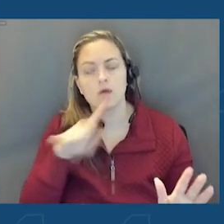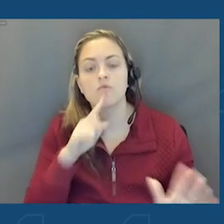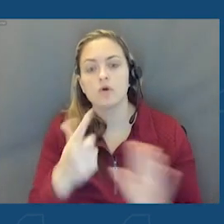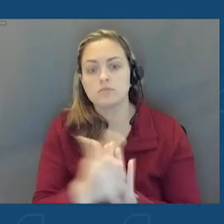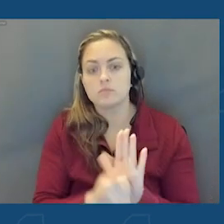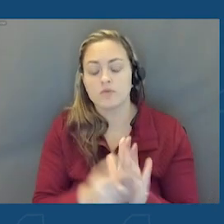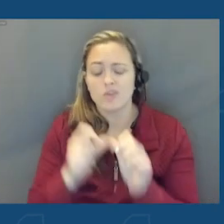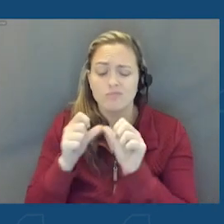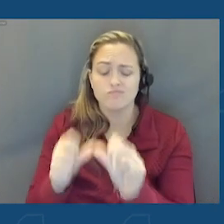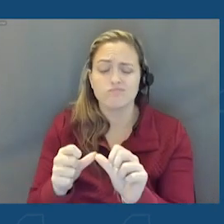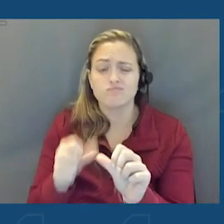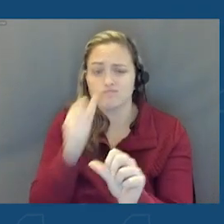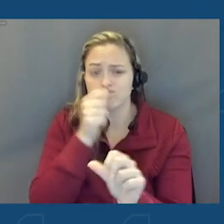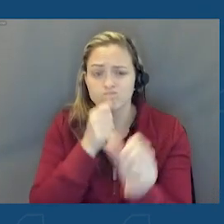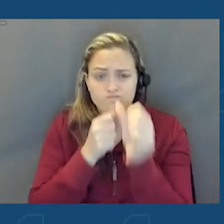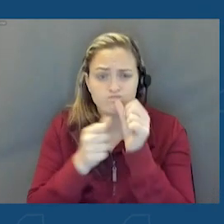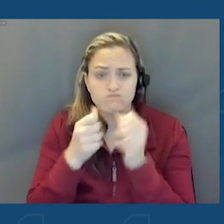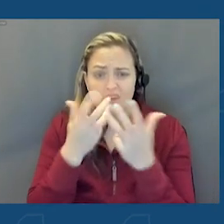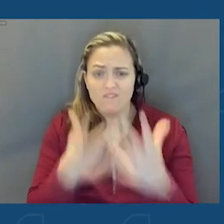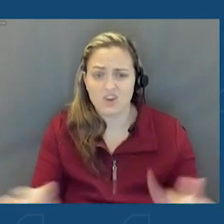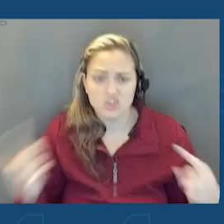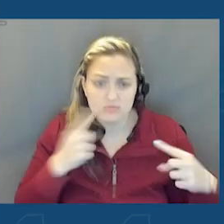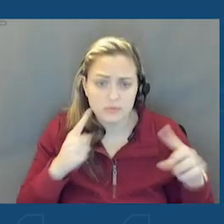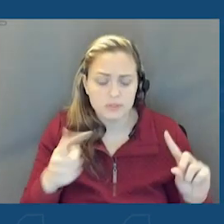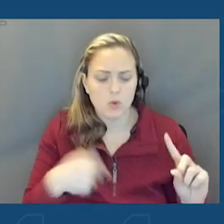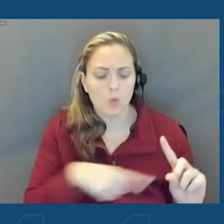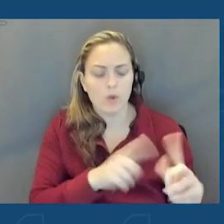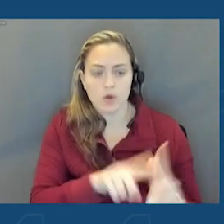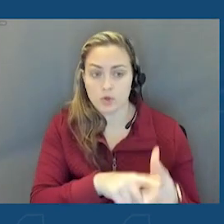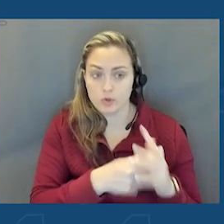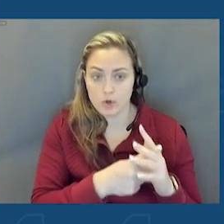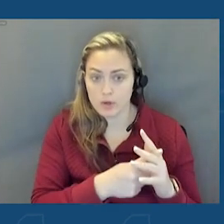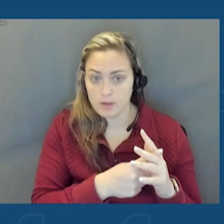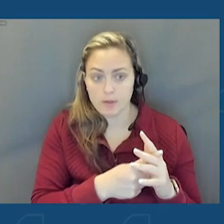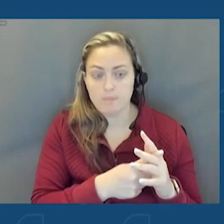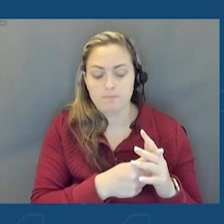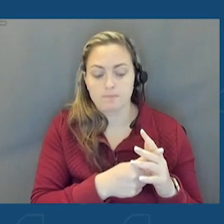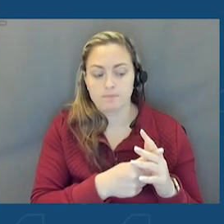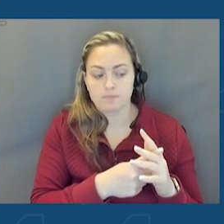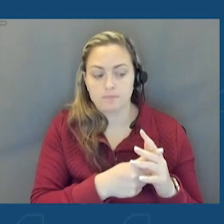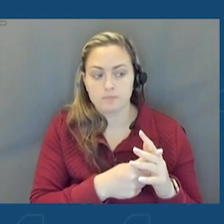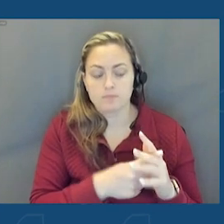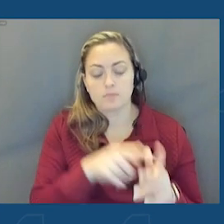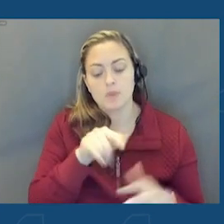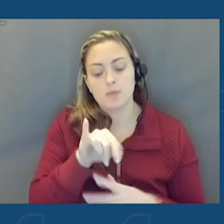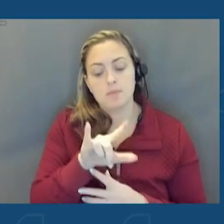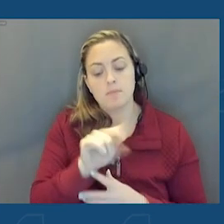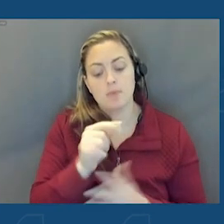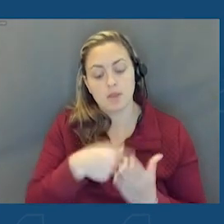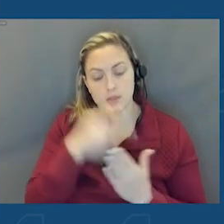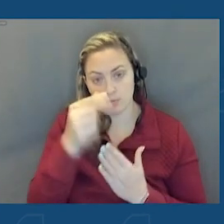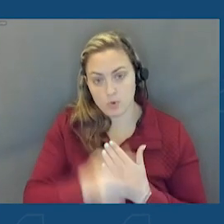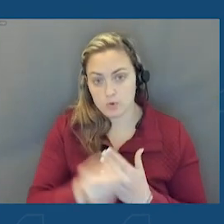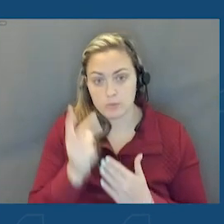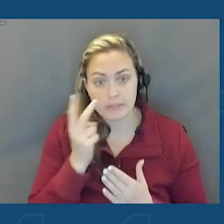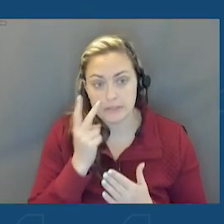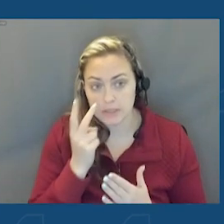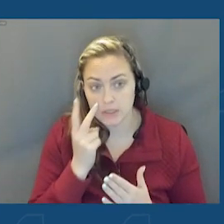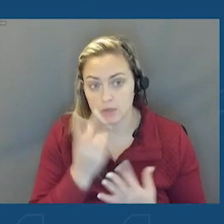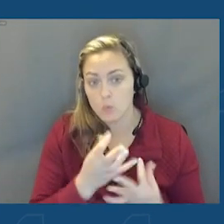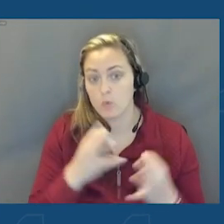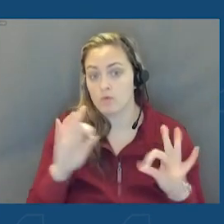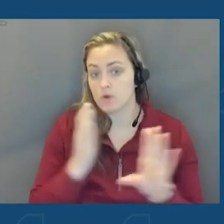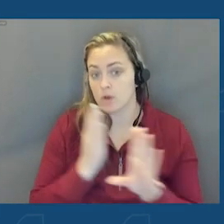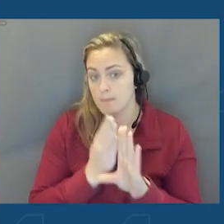perseverance in getting this over the finish line. We are starting a pilot program to see what even free buses